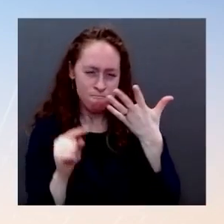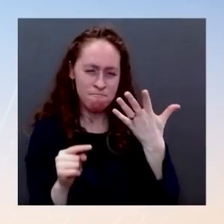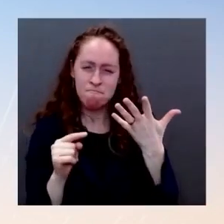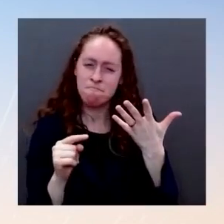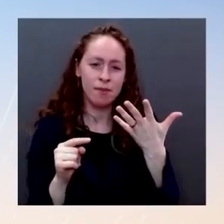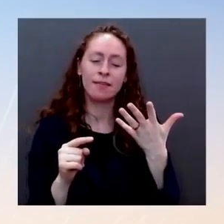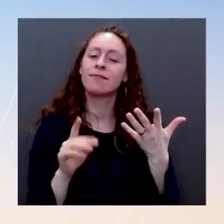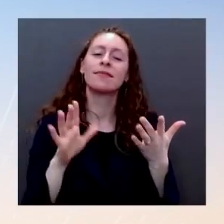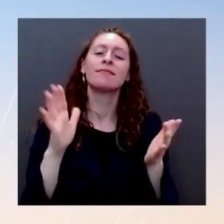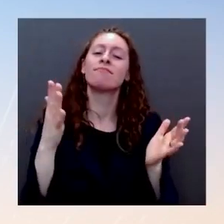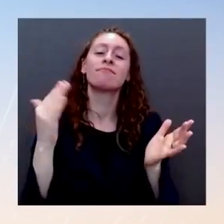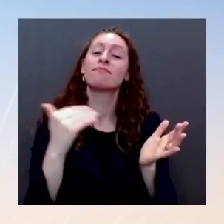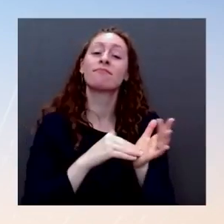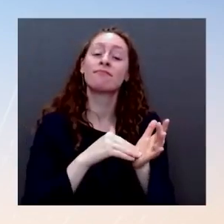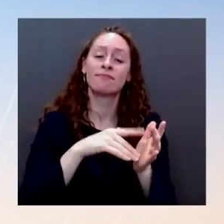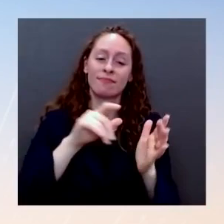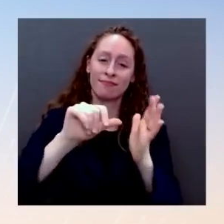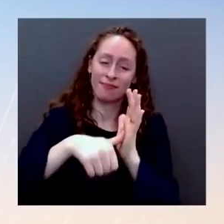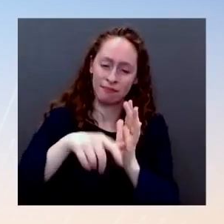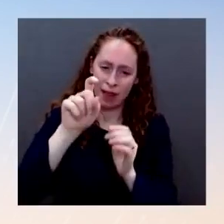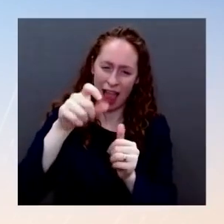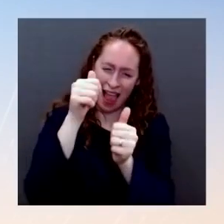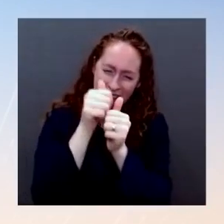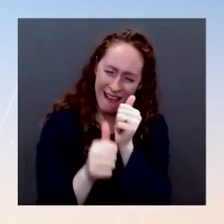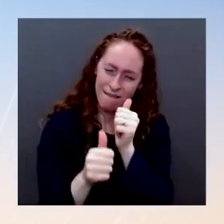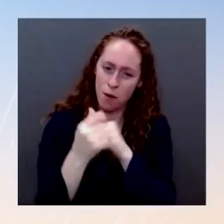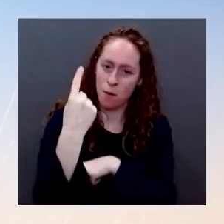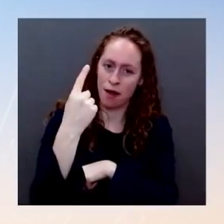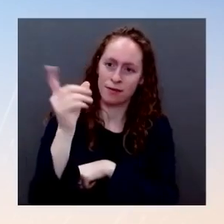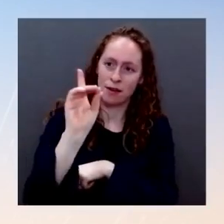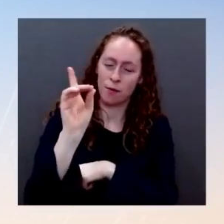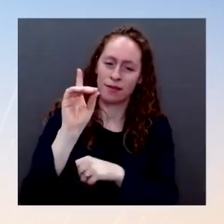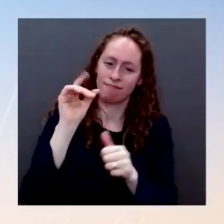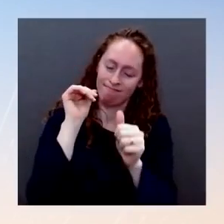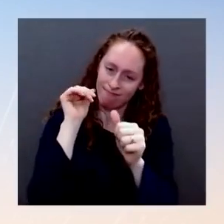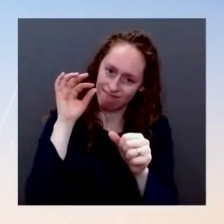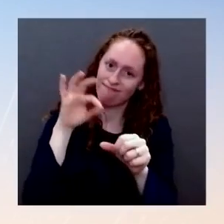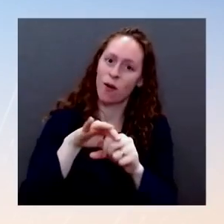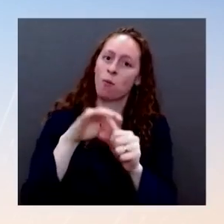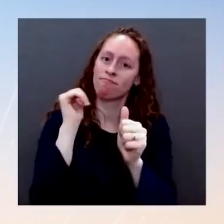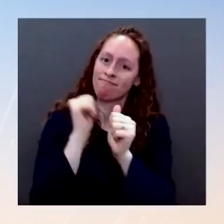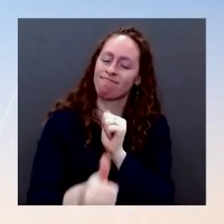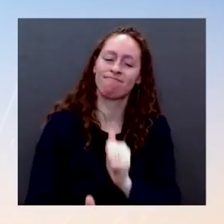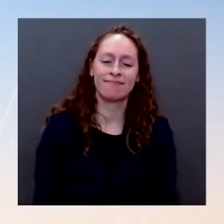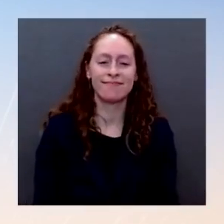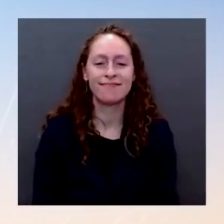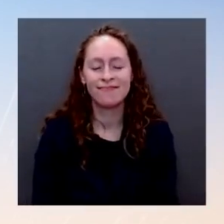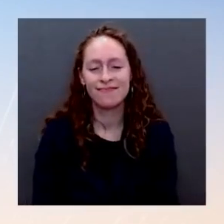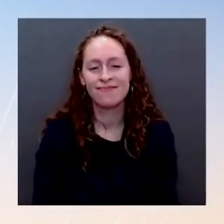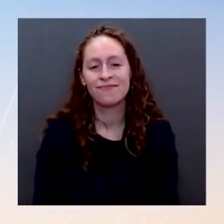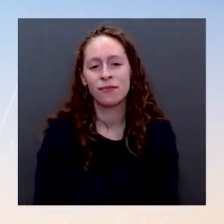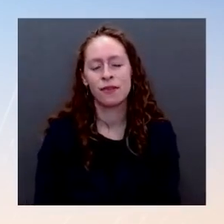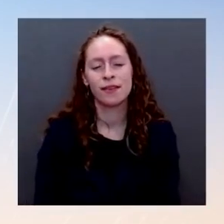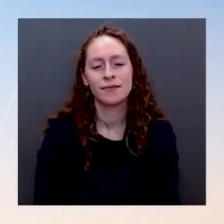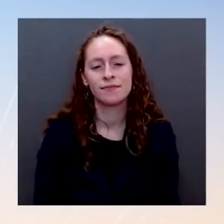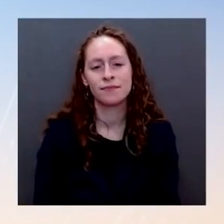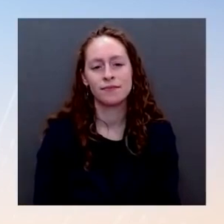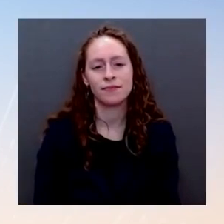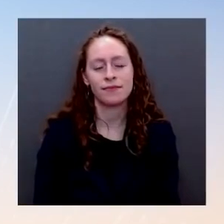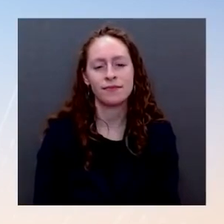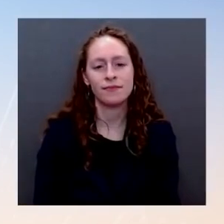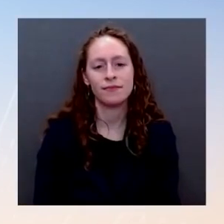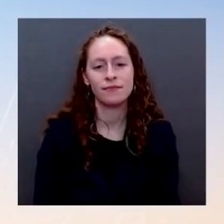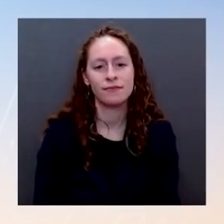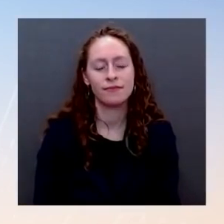order for it to move forward, even through reconciliation. Is there any plan to re-engage with him at any point on this? We're going to keep